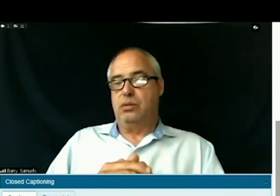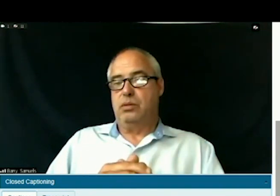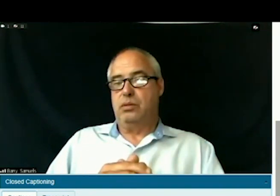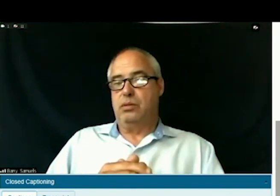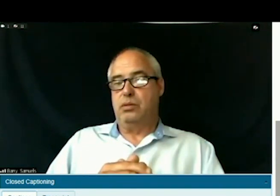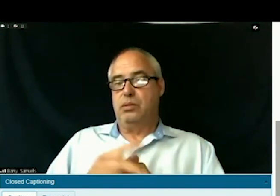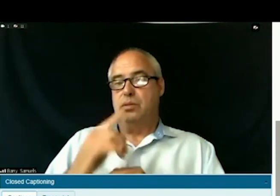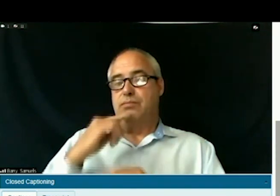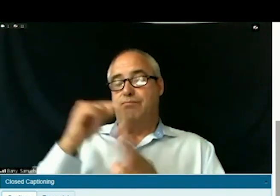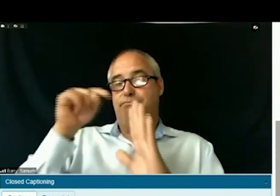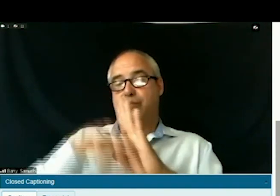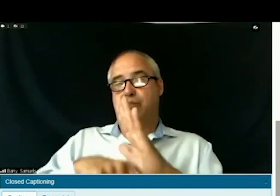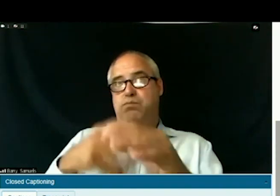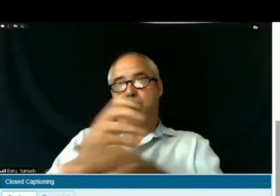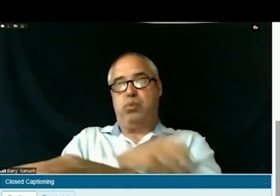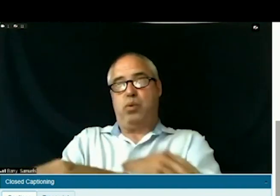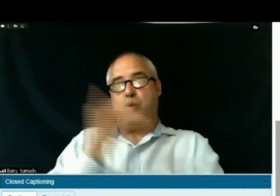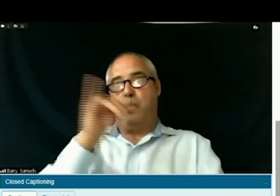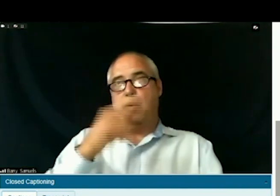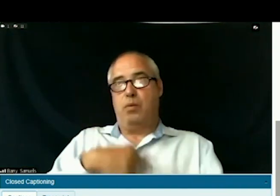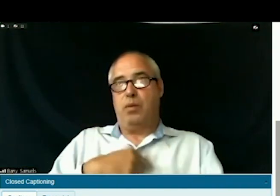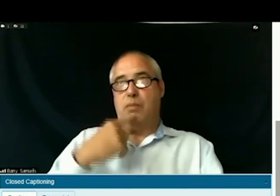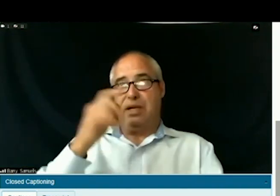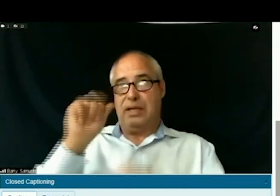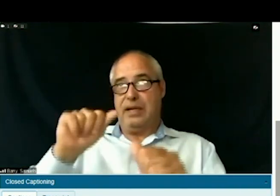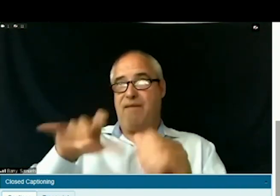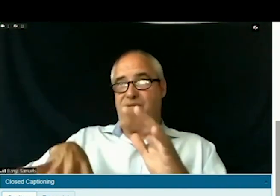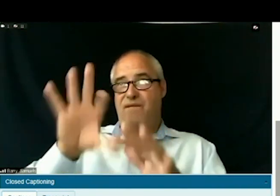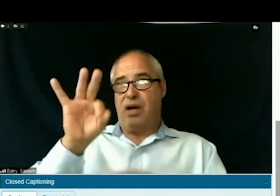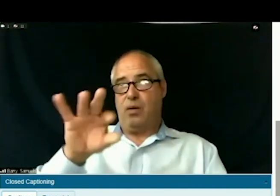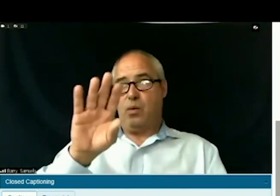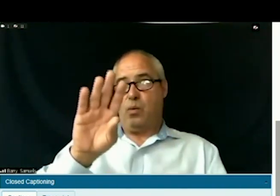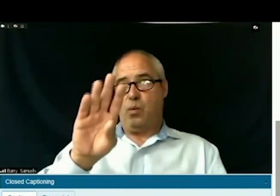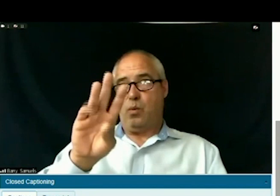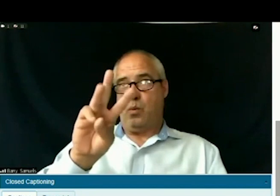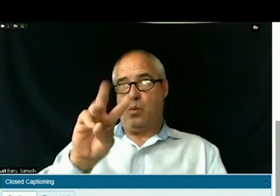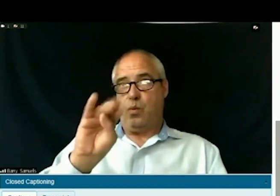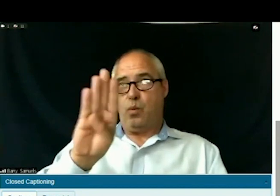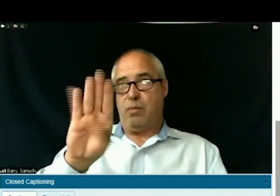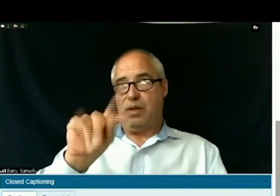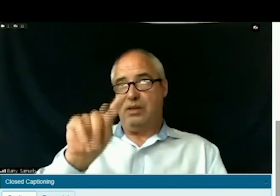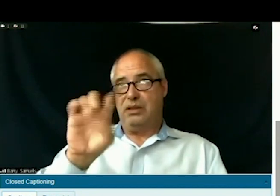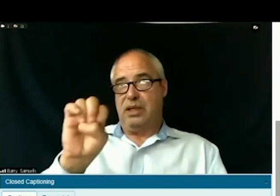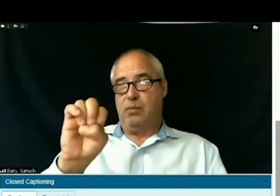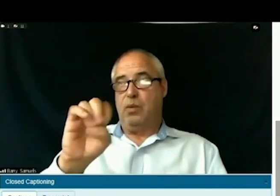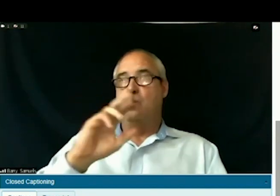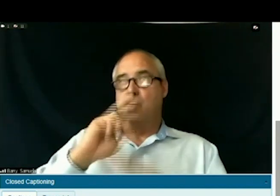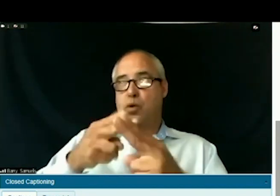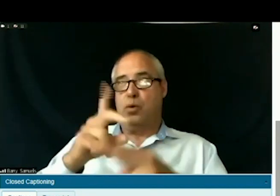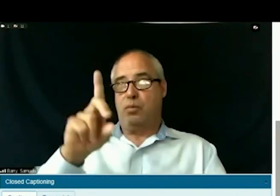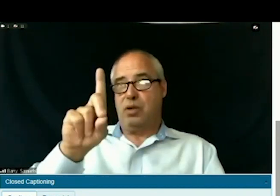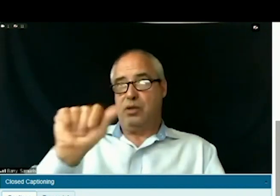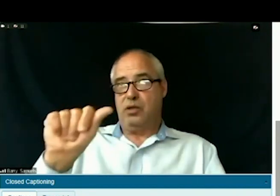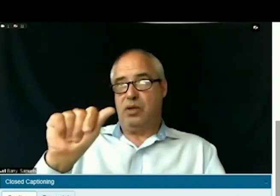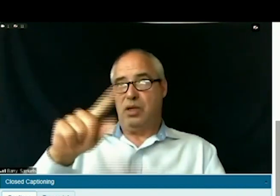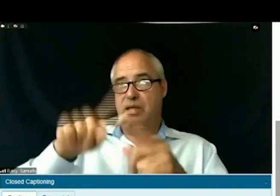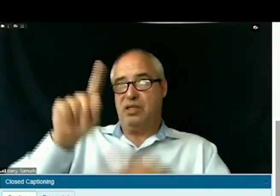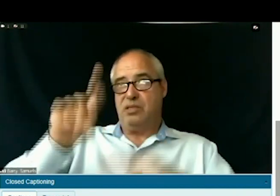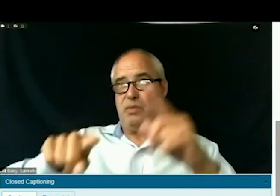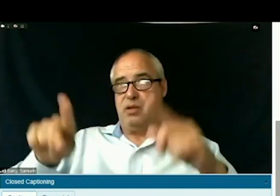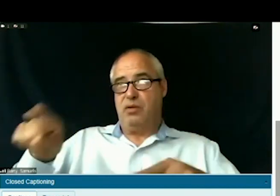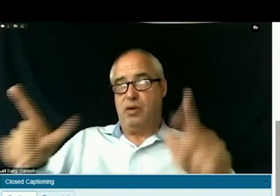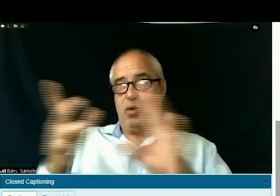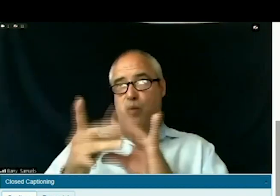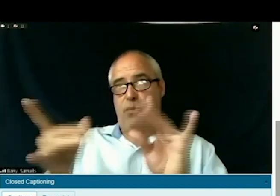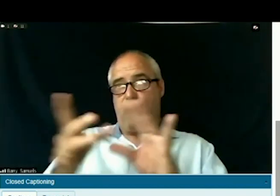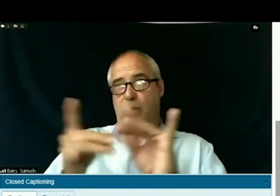powerful. This is a framework you can access on our website. We call it Disabilities Disparities Framework. And if we